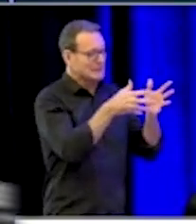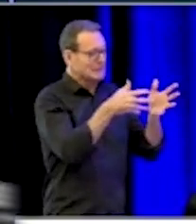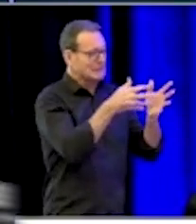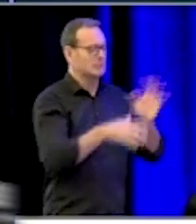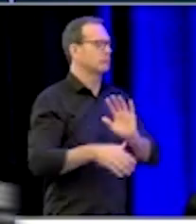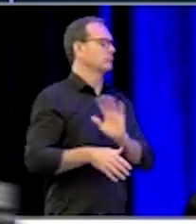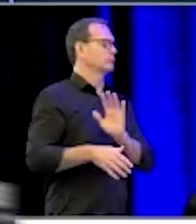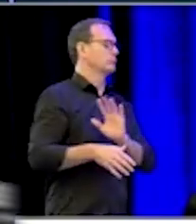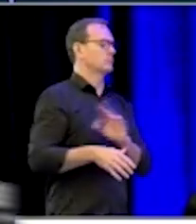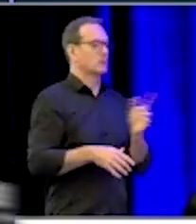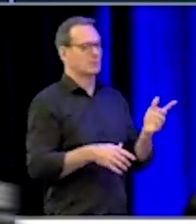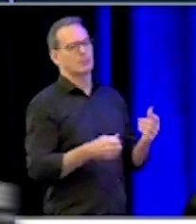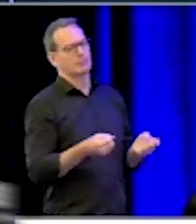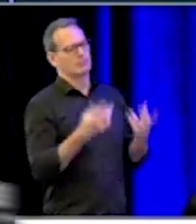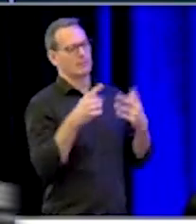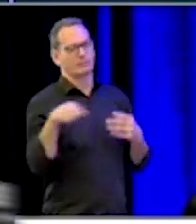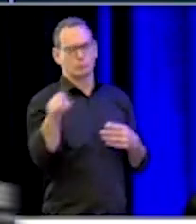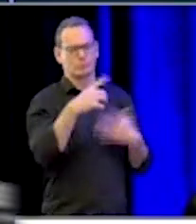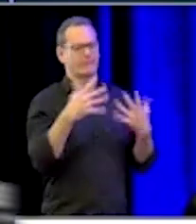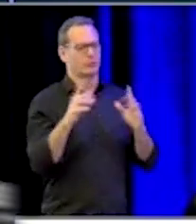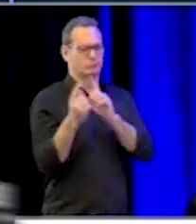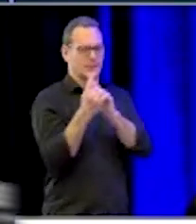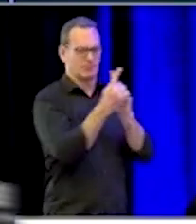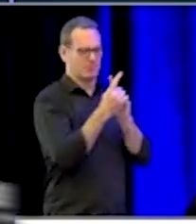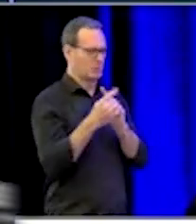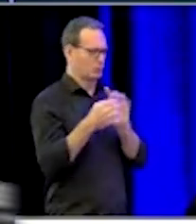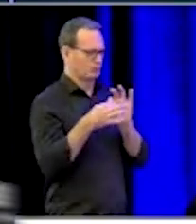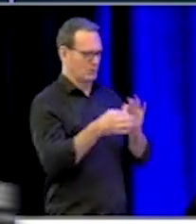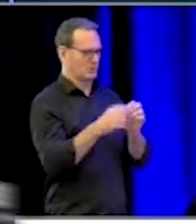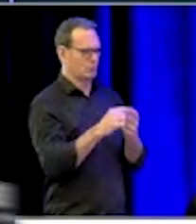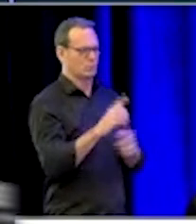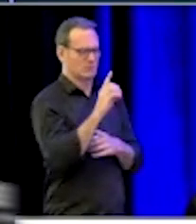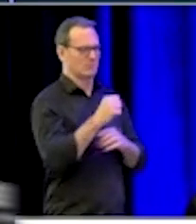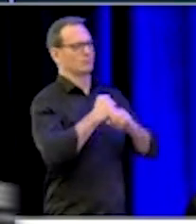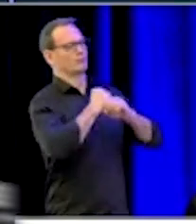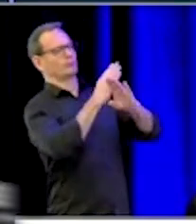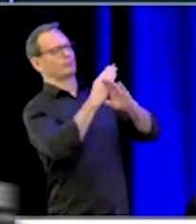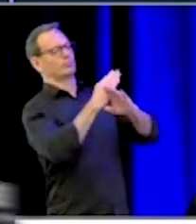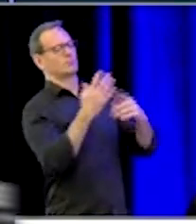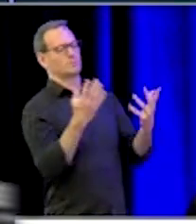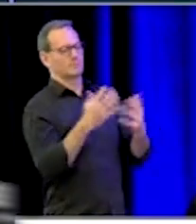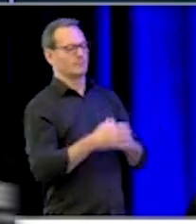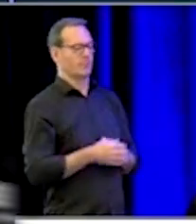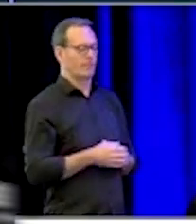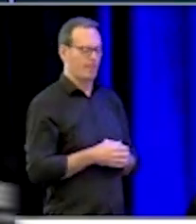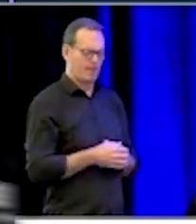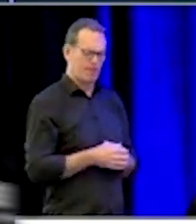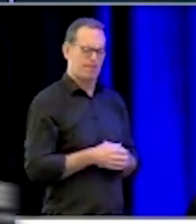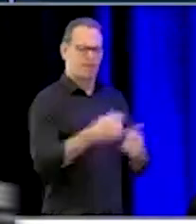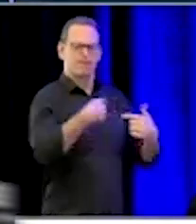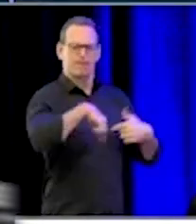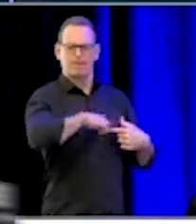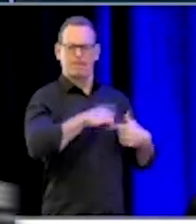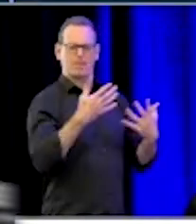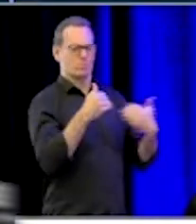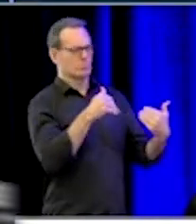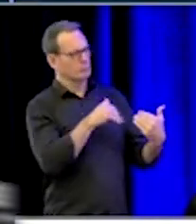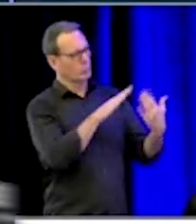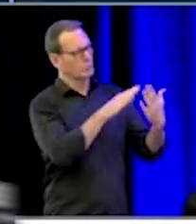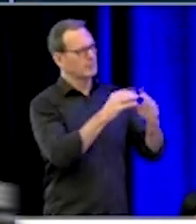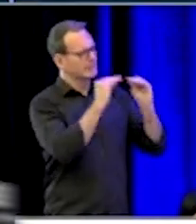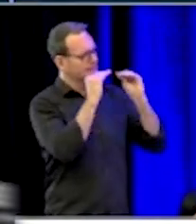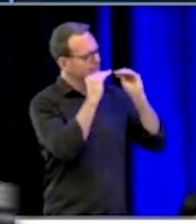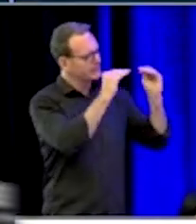here in the room about those challenges. But we do try to teach, to educate what is a disability. We talked a little bit